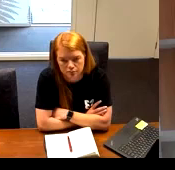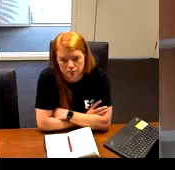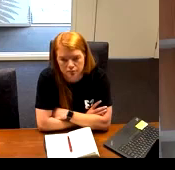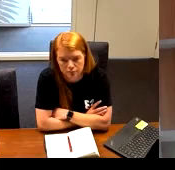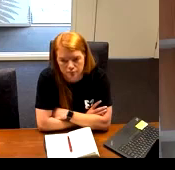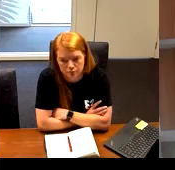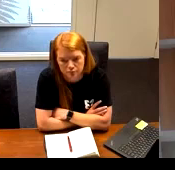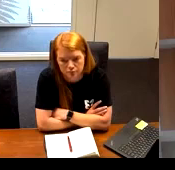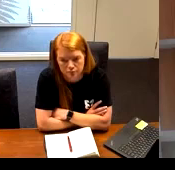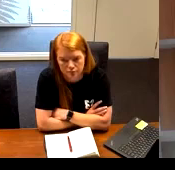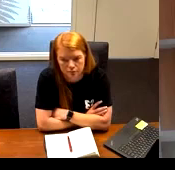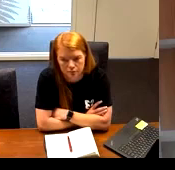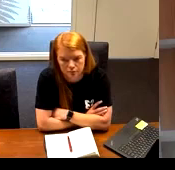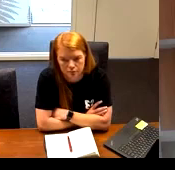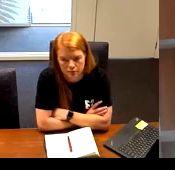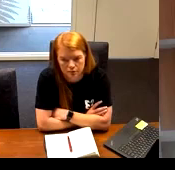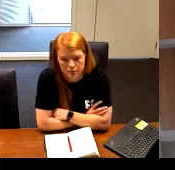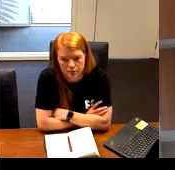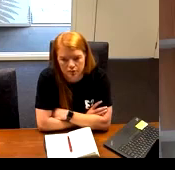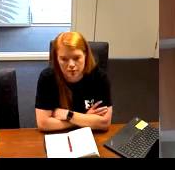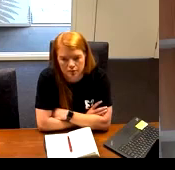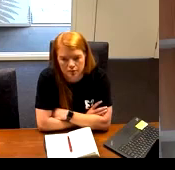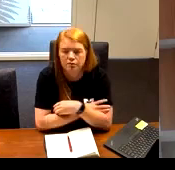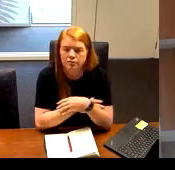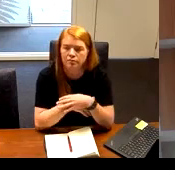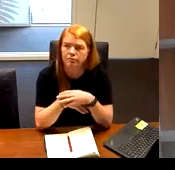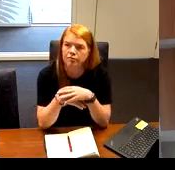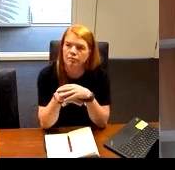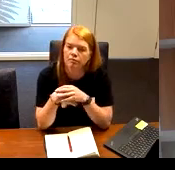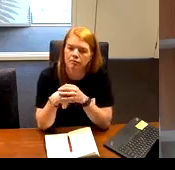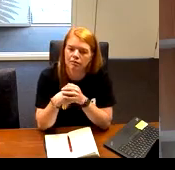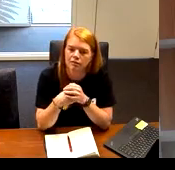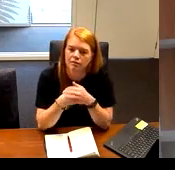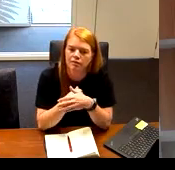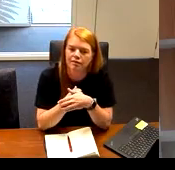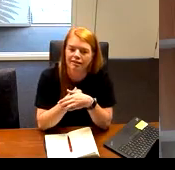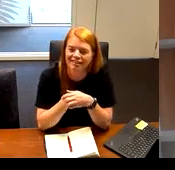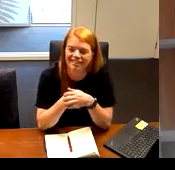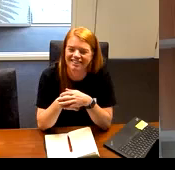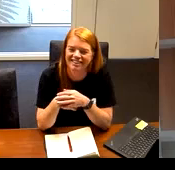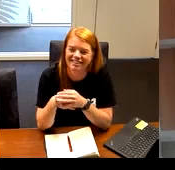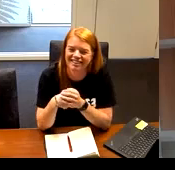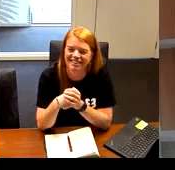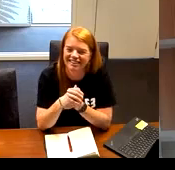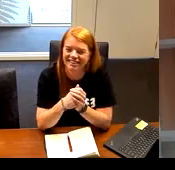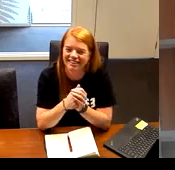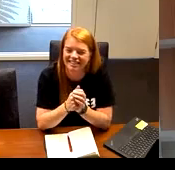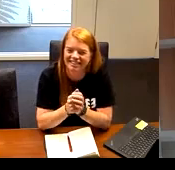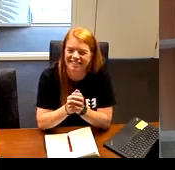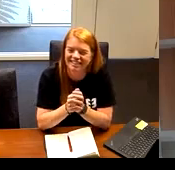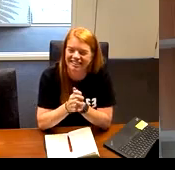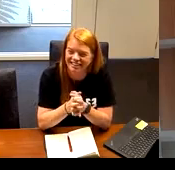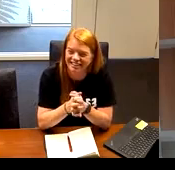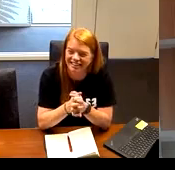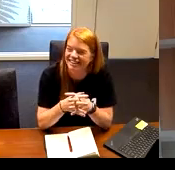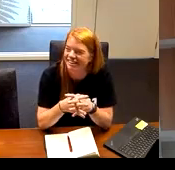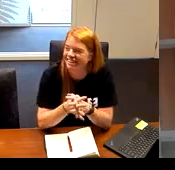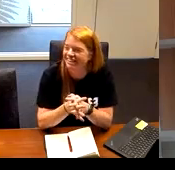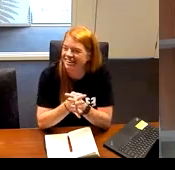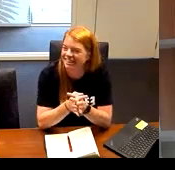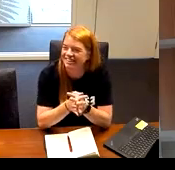Mm. So I can't give you a distance, but like a kiwi, same as a kiwi, depends where you put